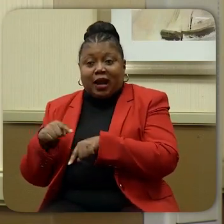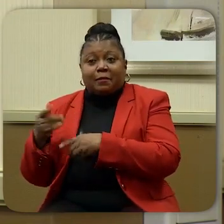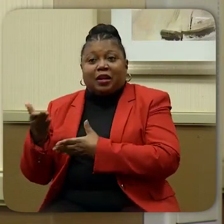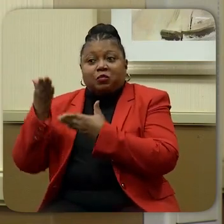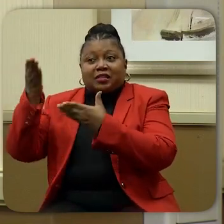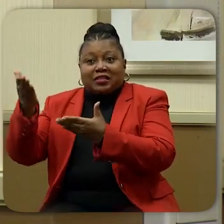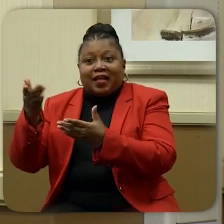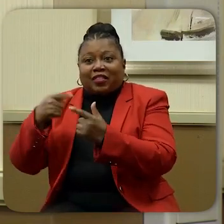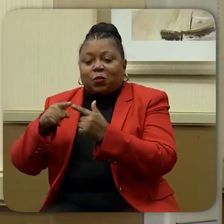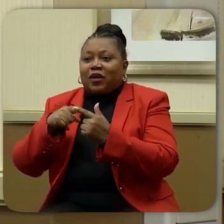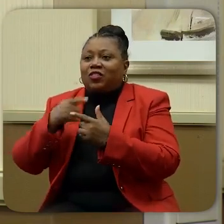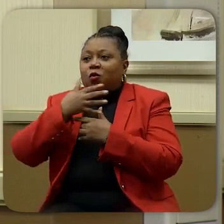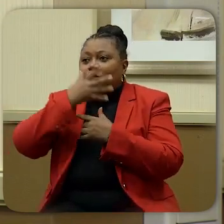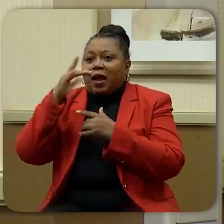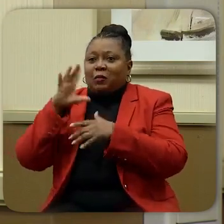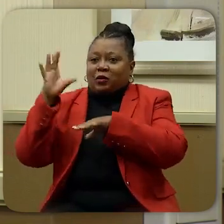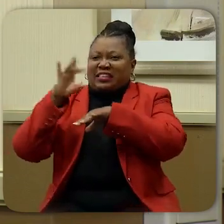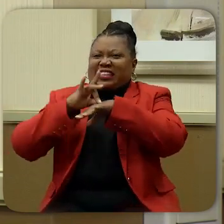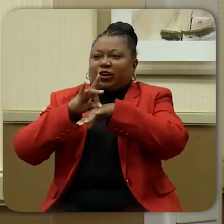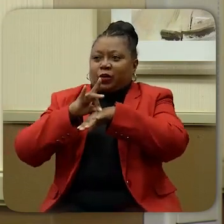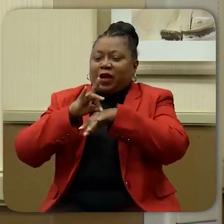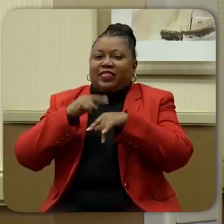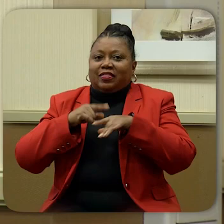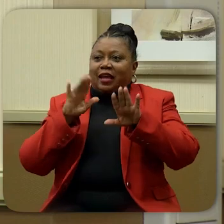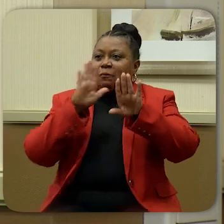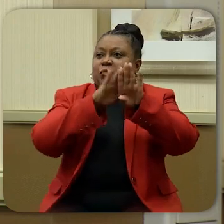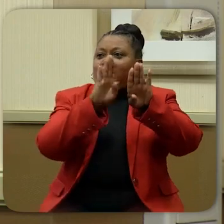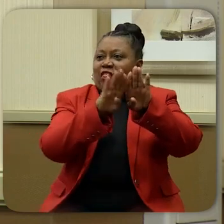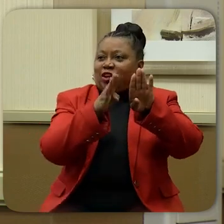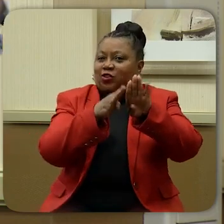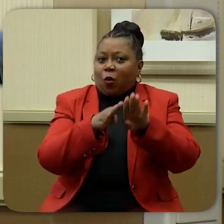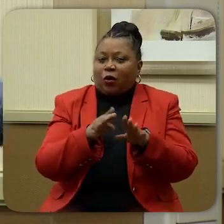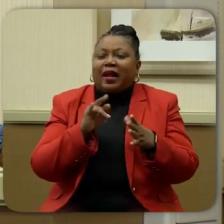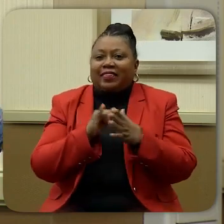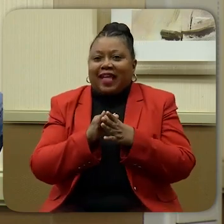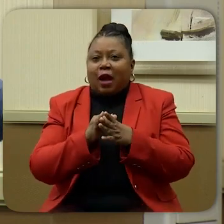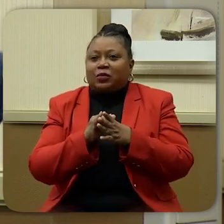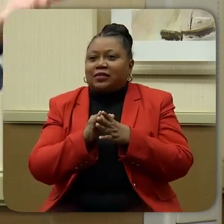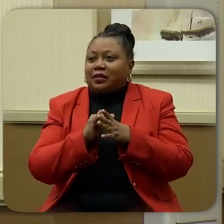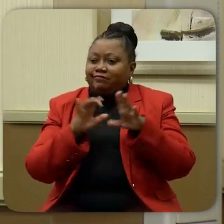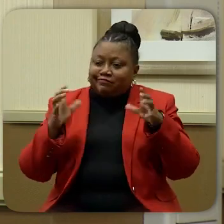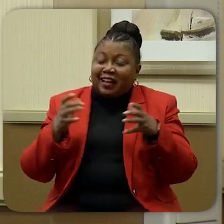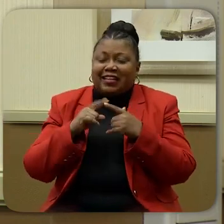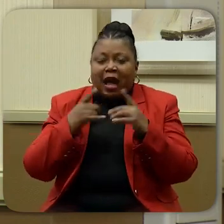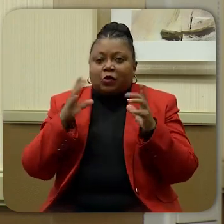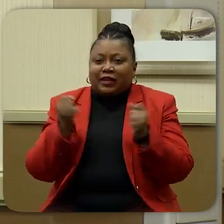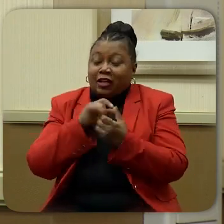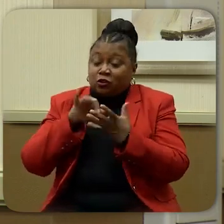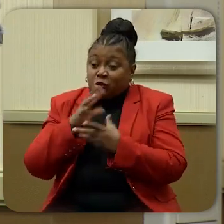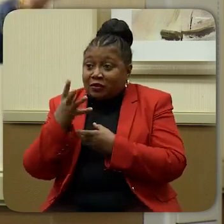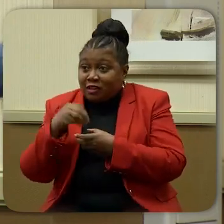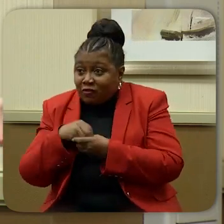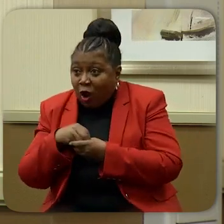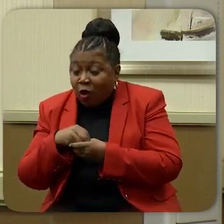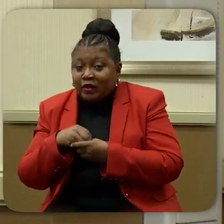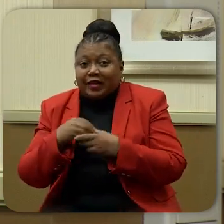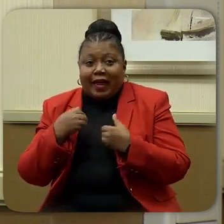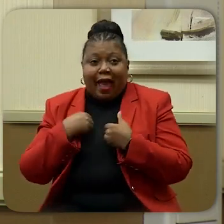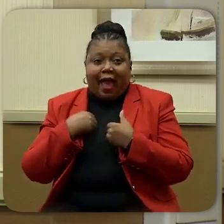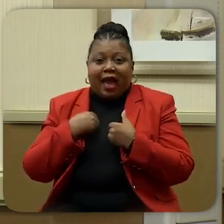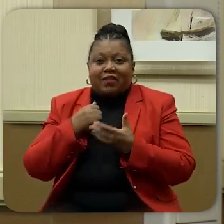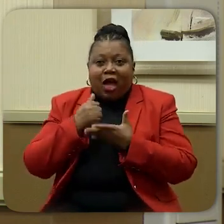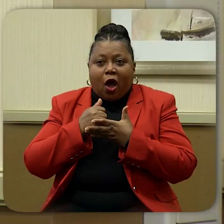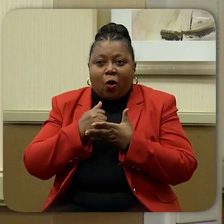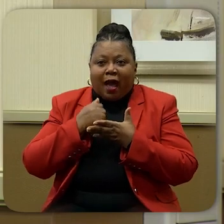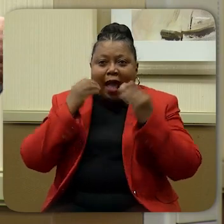present them with a rainbow sticker that they could have up in their door. And so that was a campaign. So that was a way to get students involved and